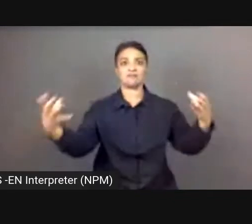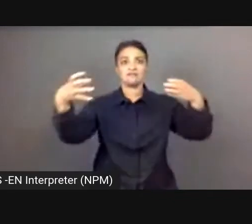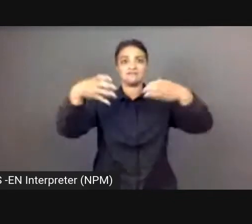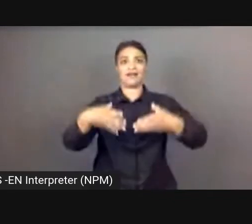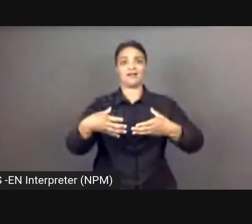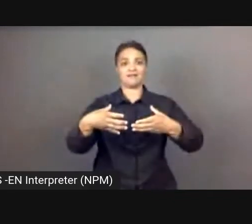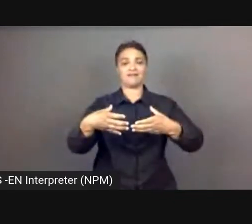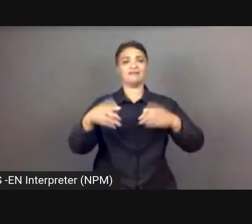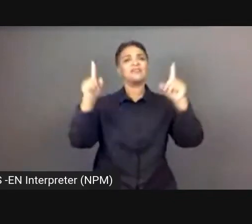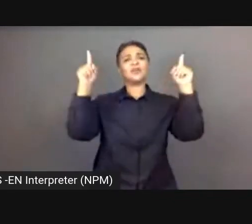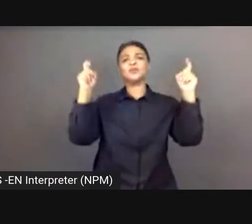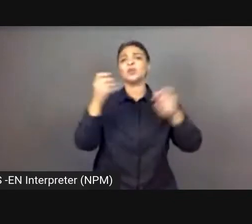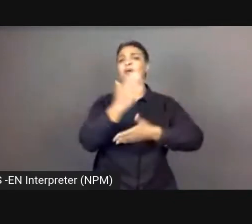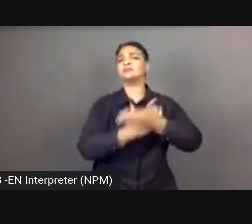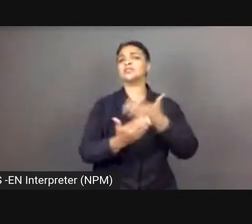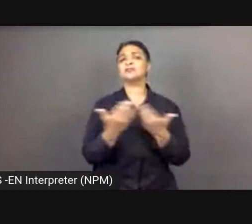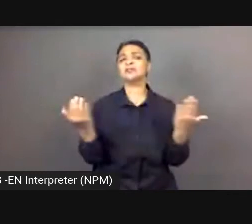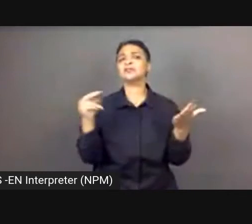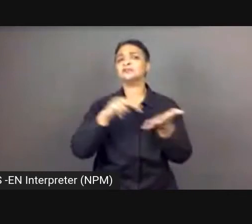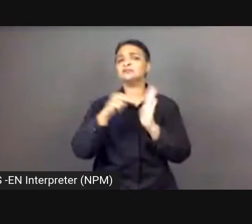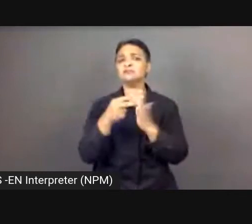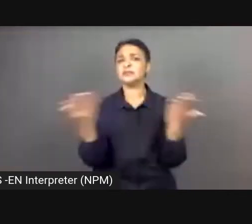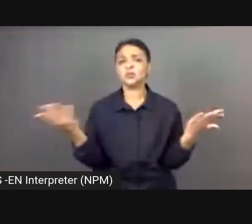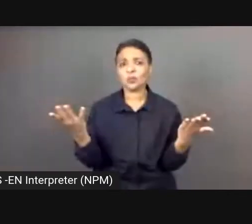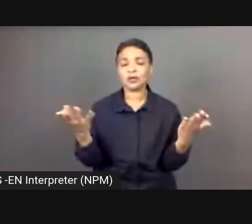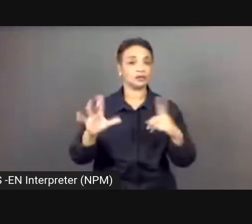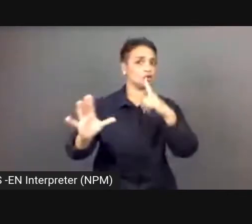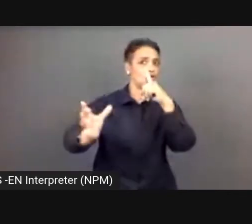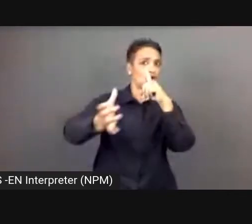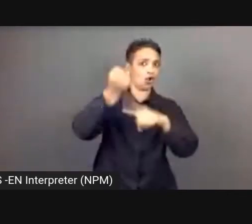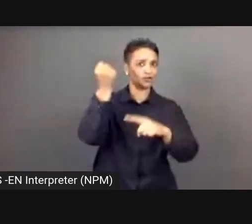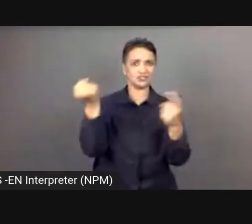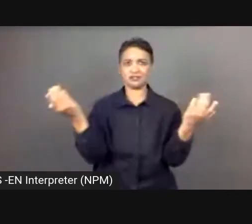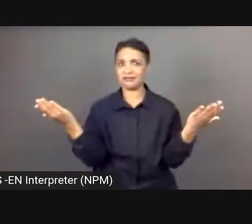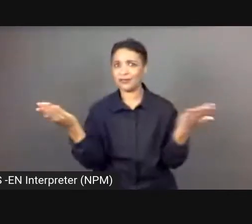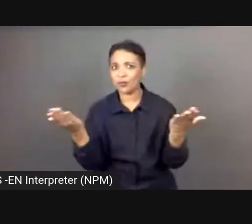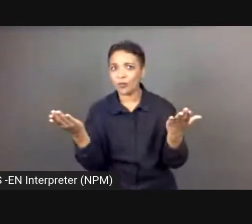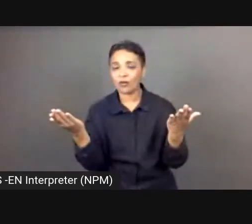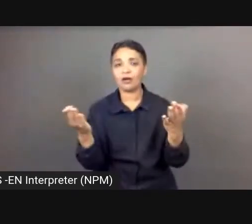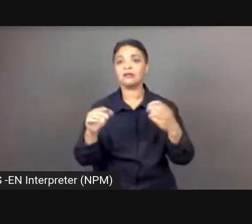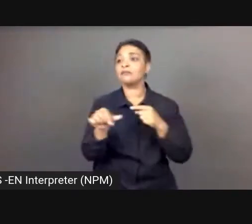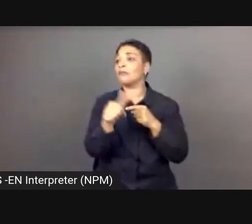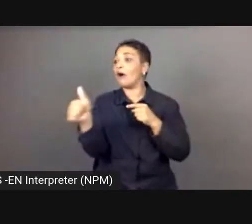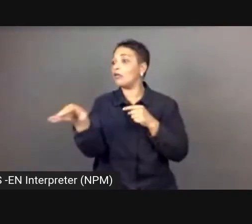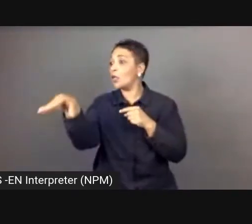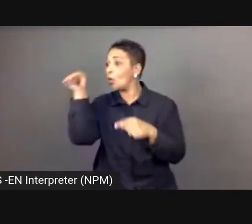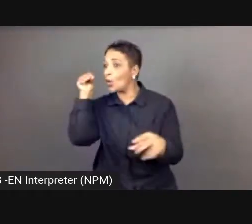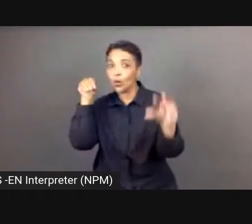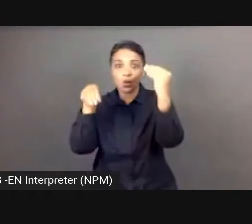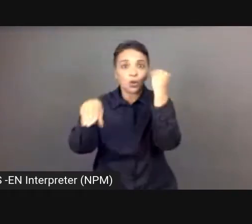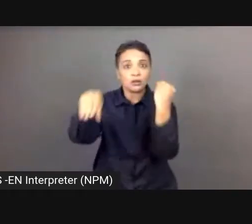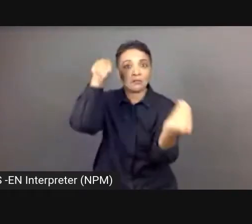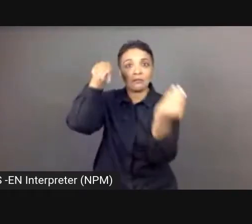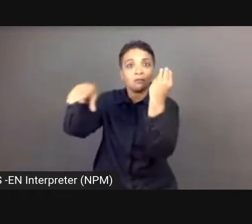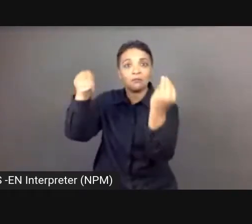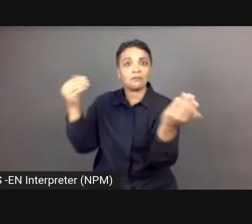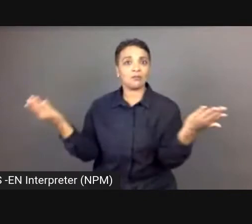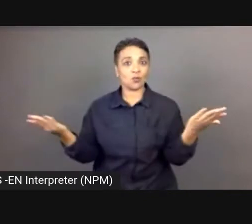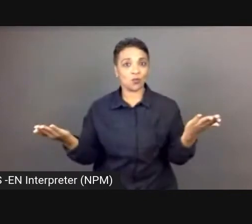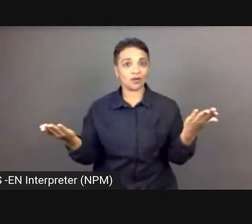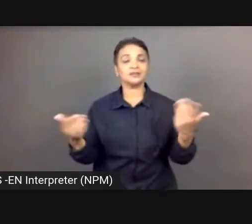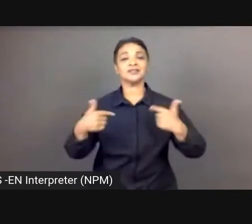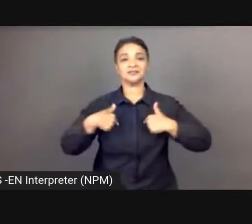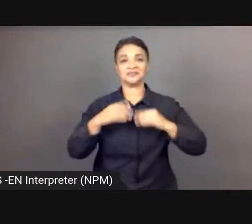mean? What has it achieved? What can humanitarians learn from other movements? I'm delighted to facilitate this panel